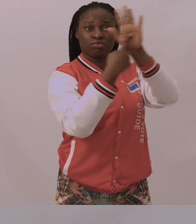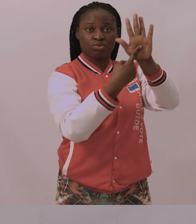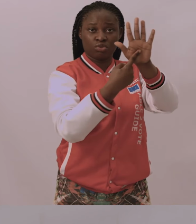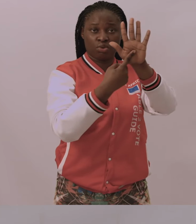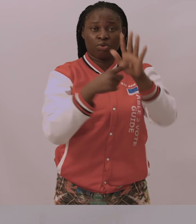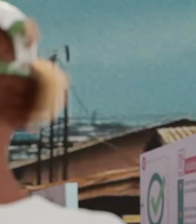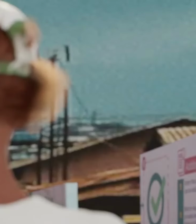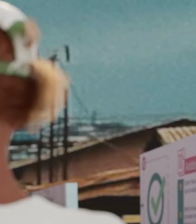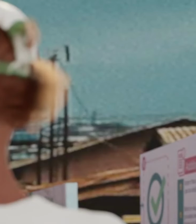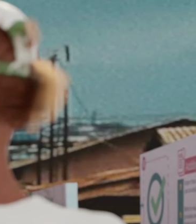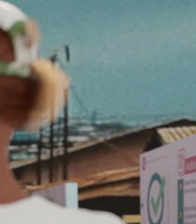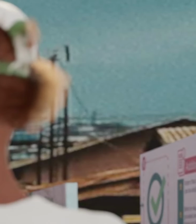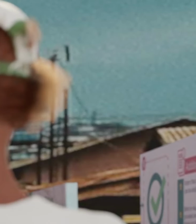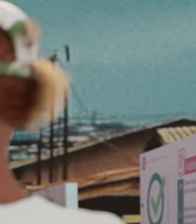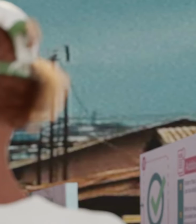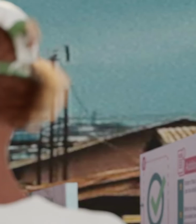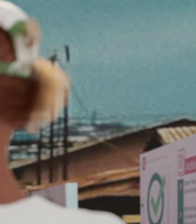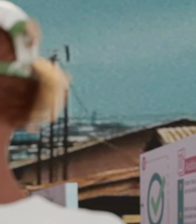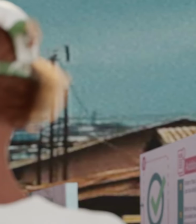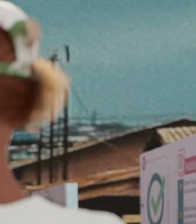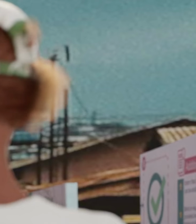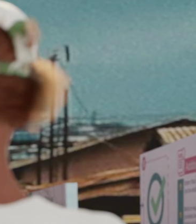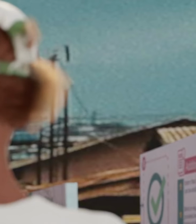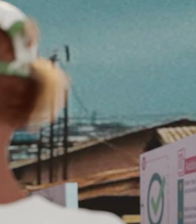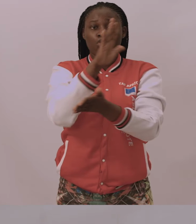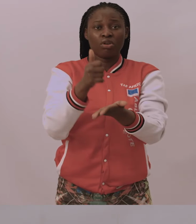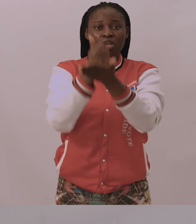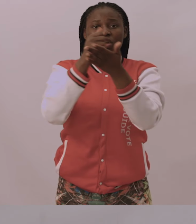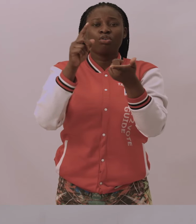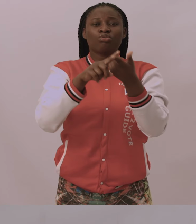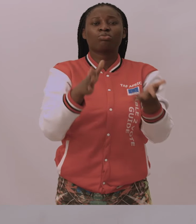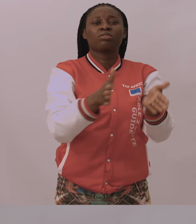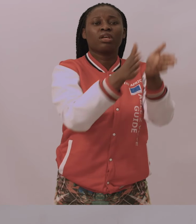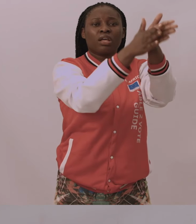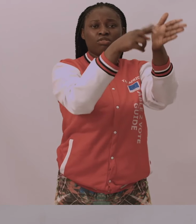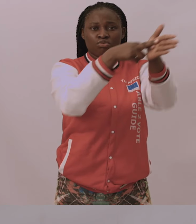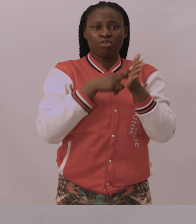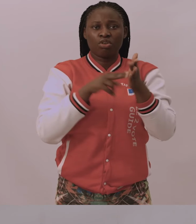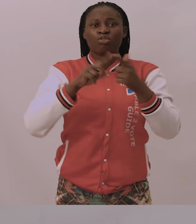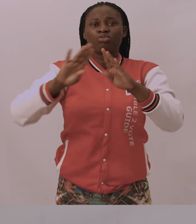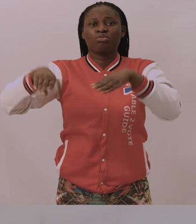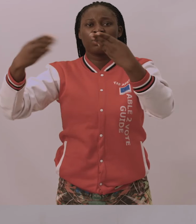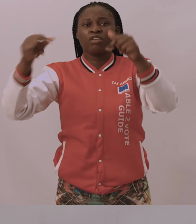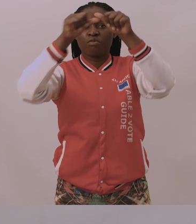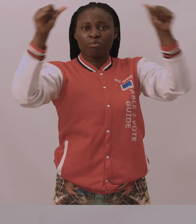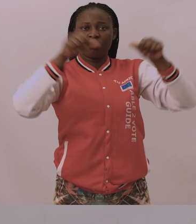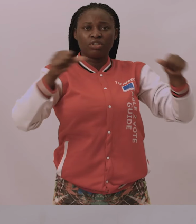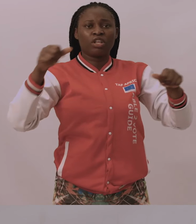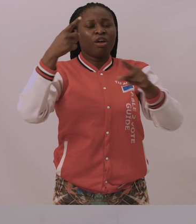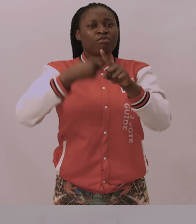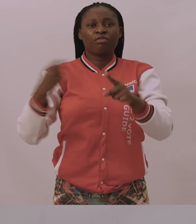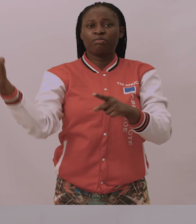gently request or ask your aide to request to be given the poster from